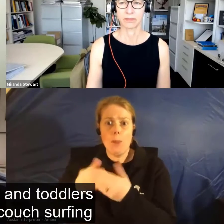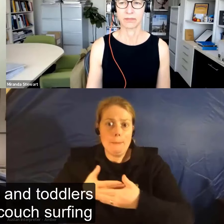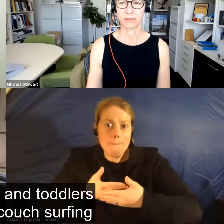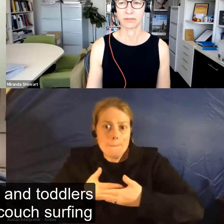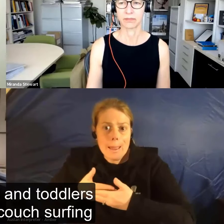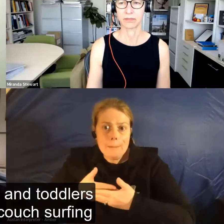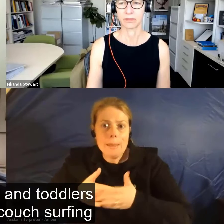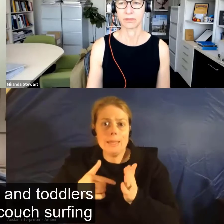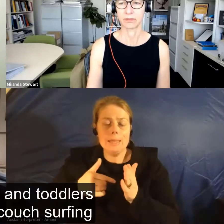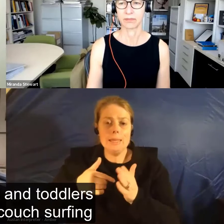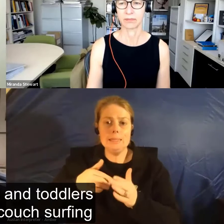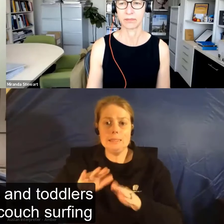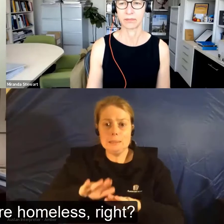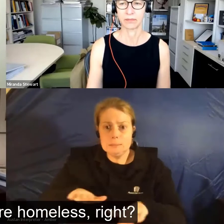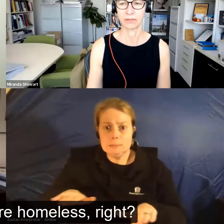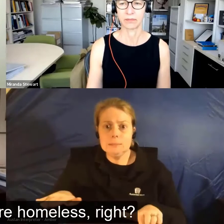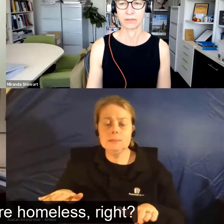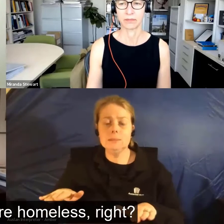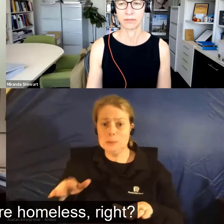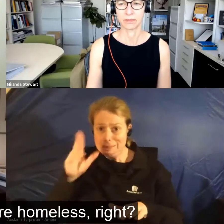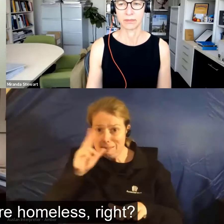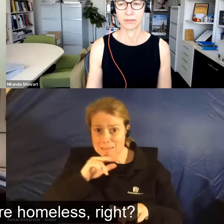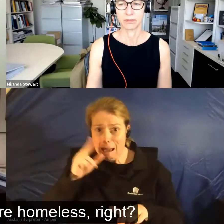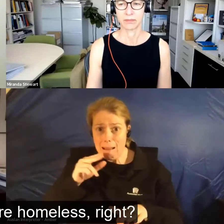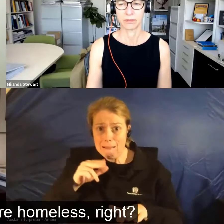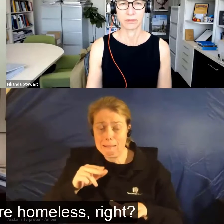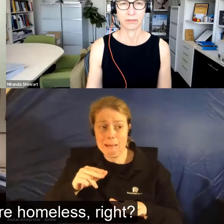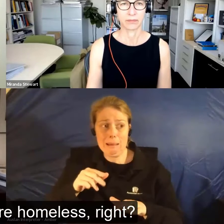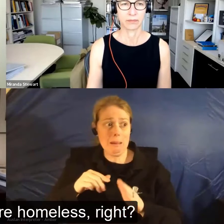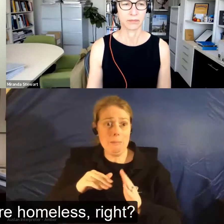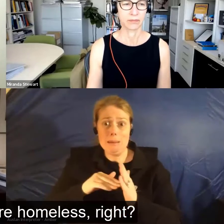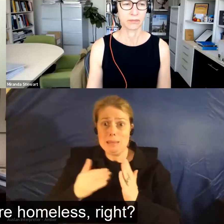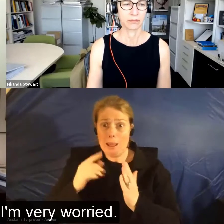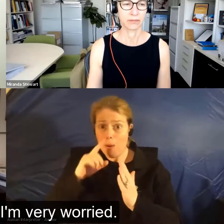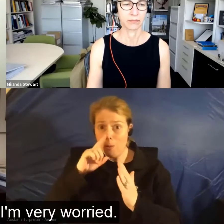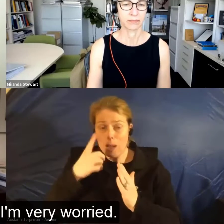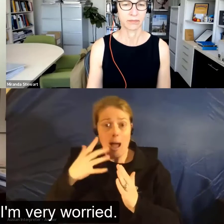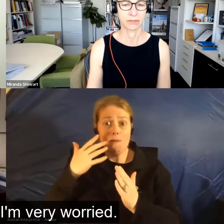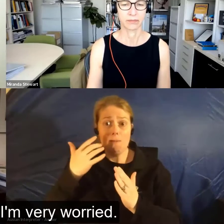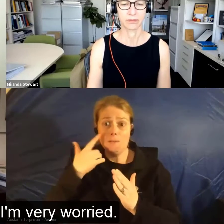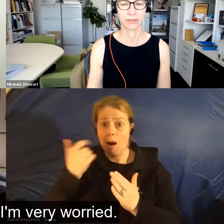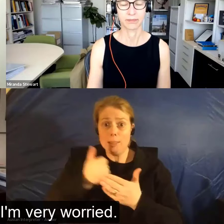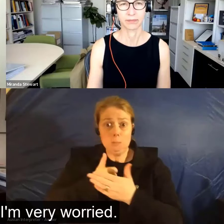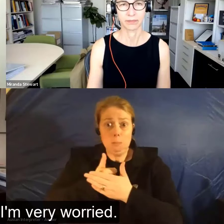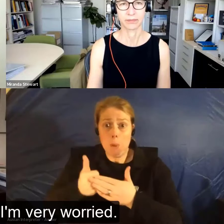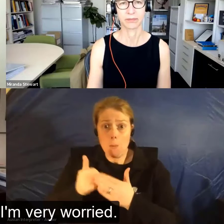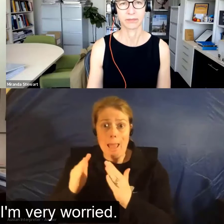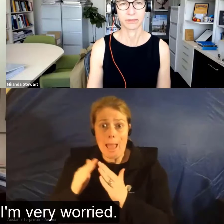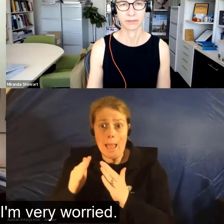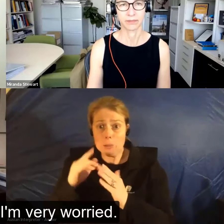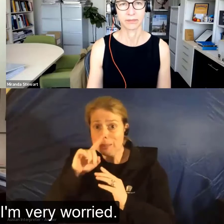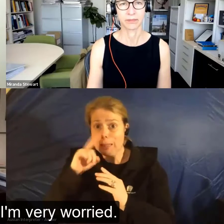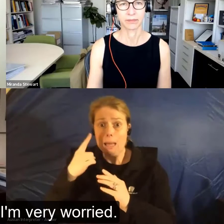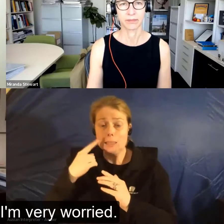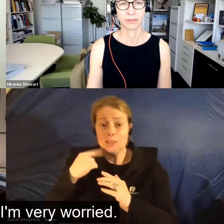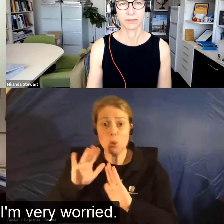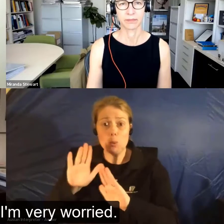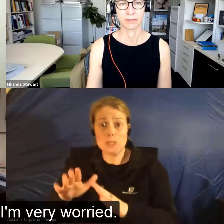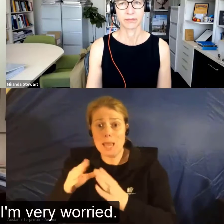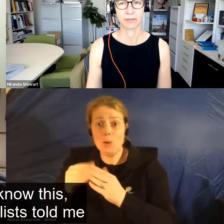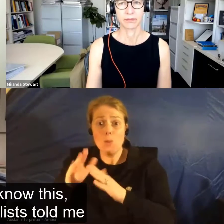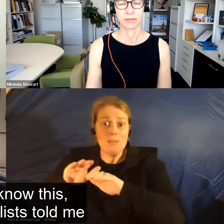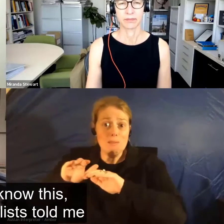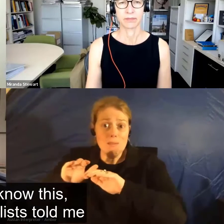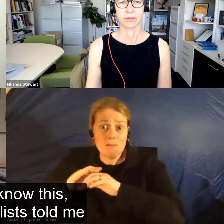now couch surfing because they were homeless, right? So, I'm very